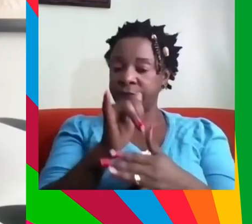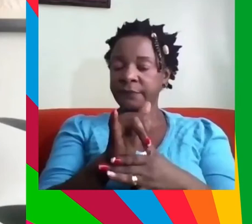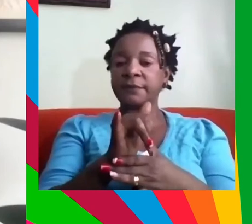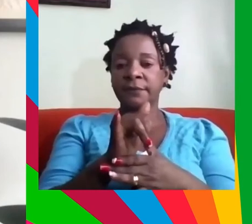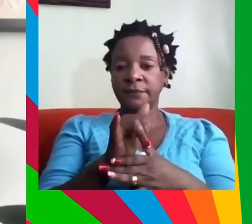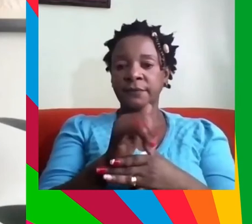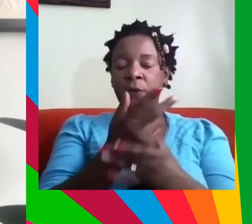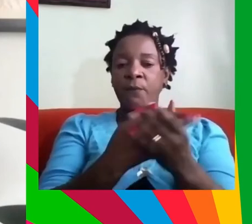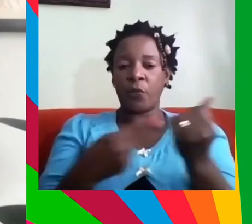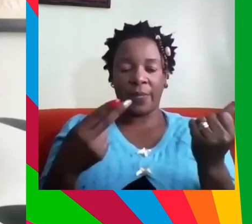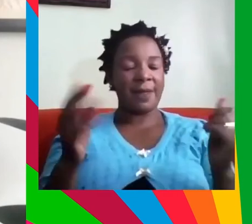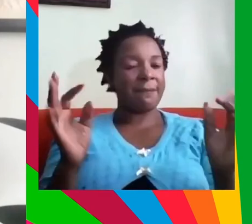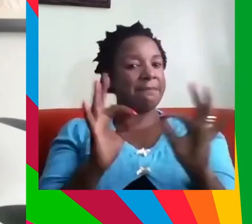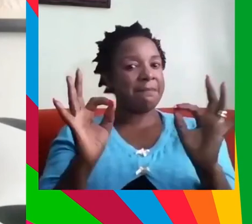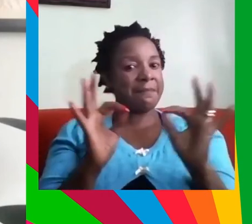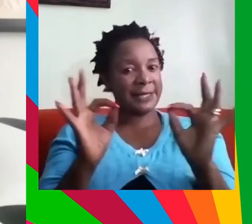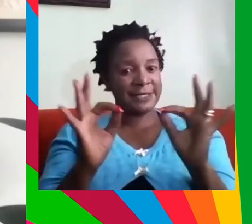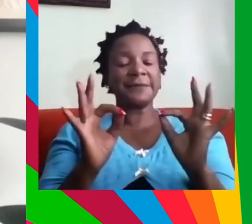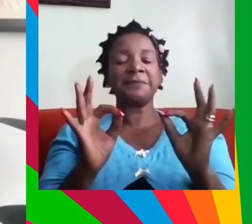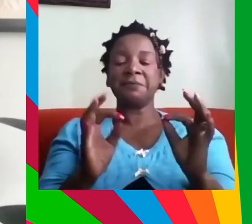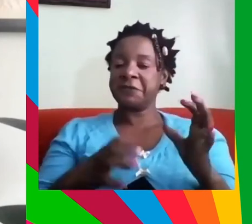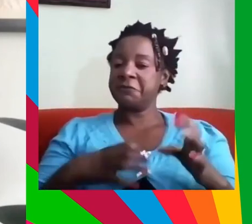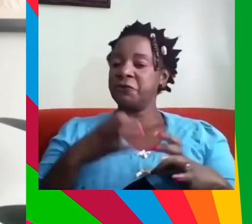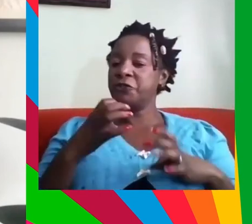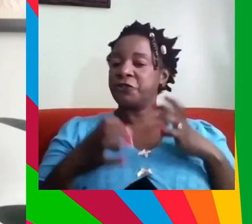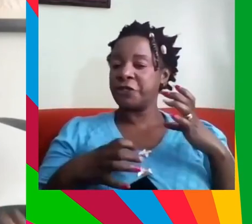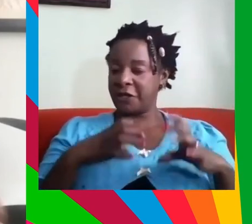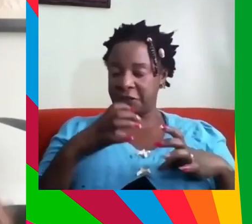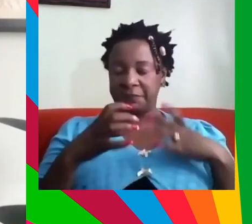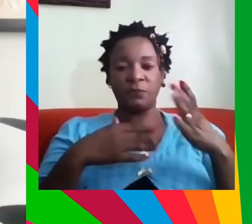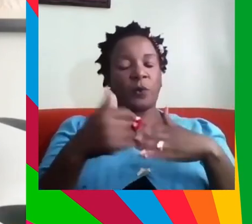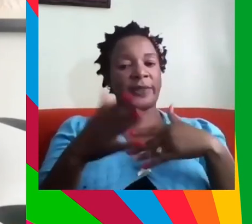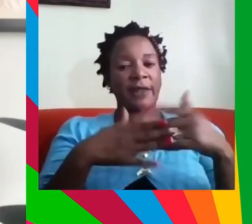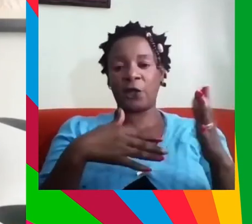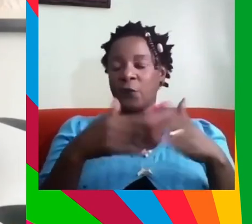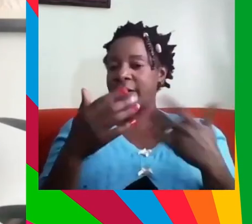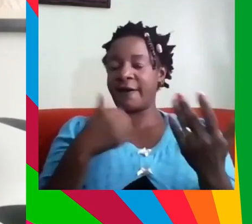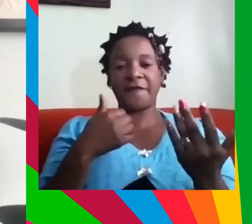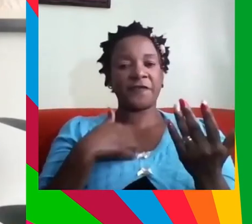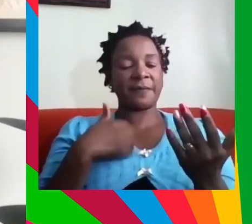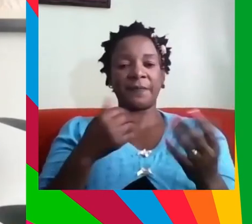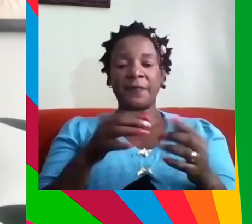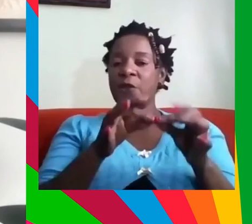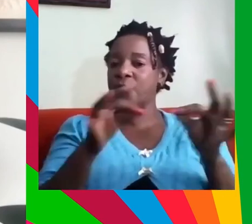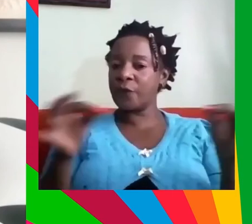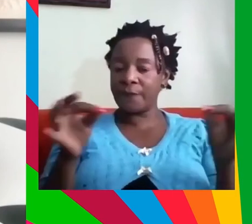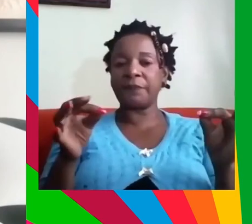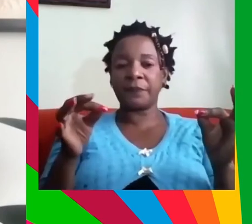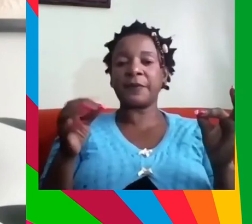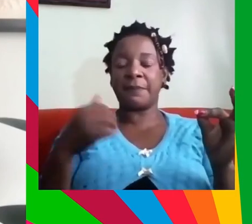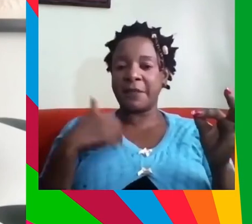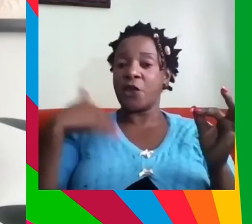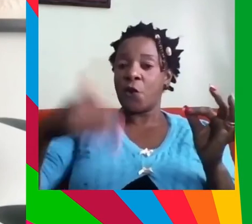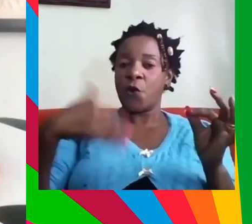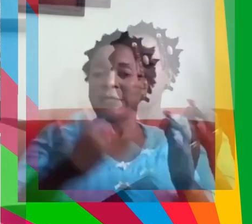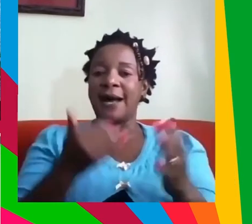are amazing. And for me, they're very emotionally evoking without necessarily a long caption, which is something I always add. I have